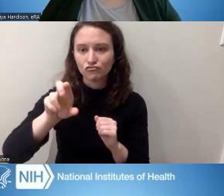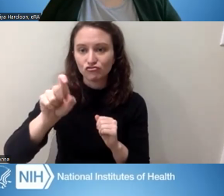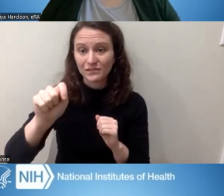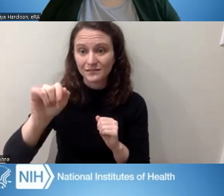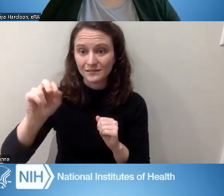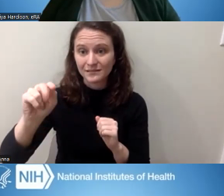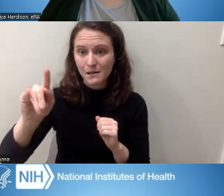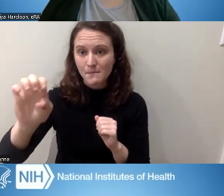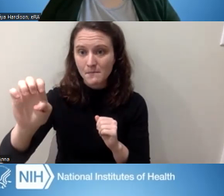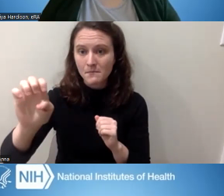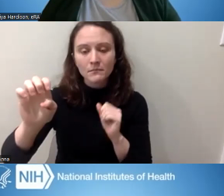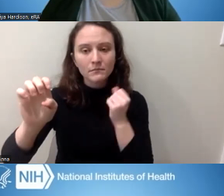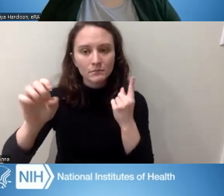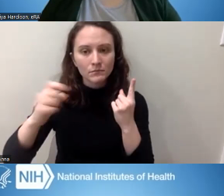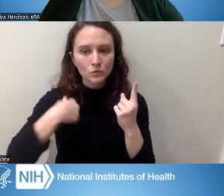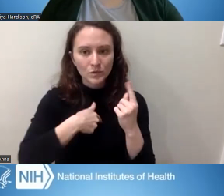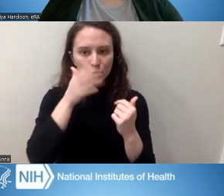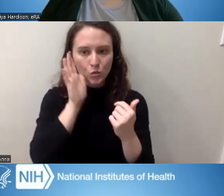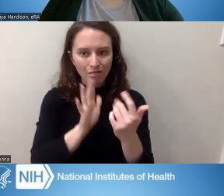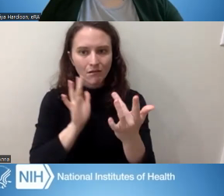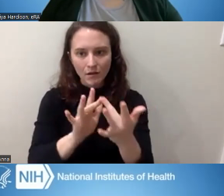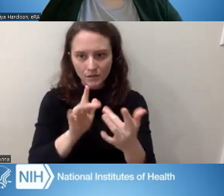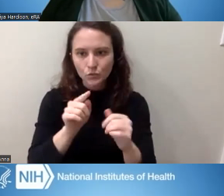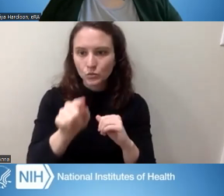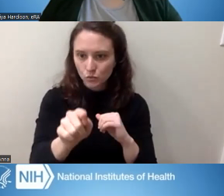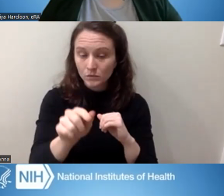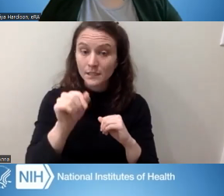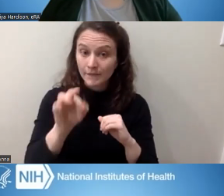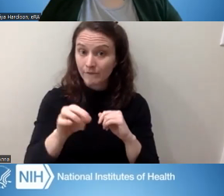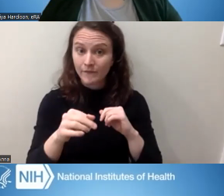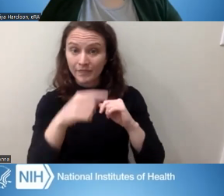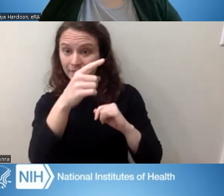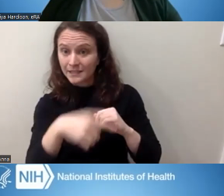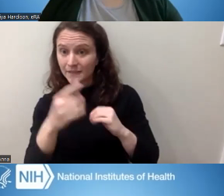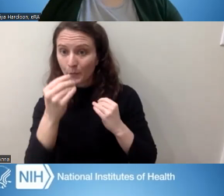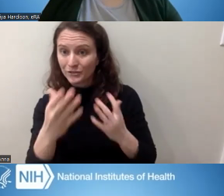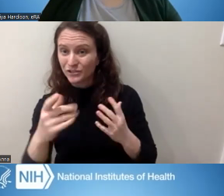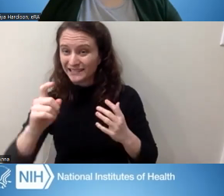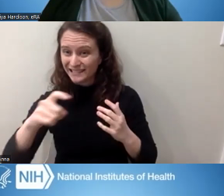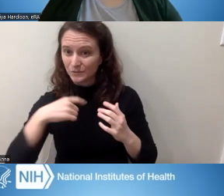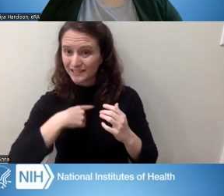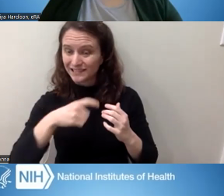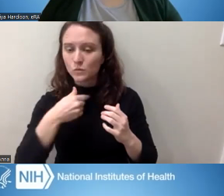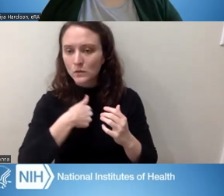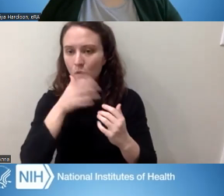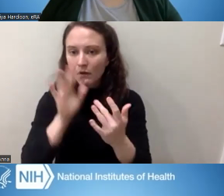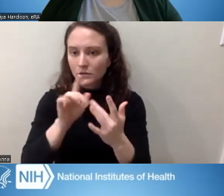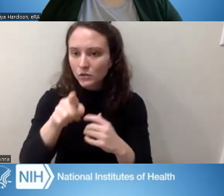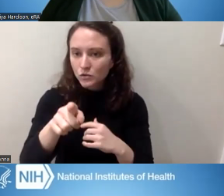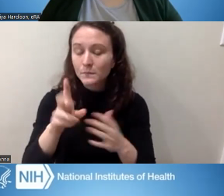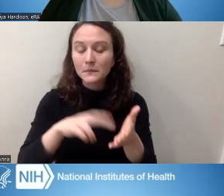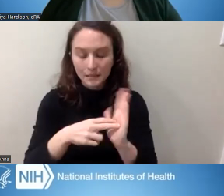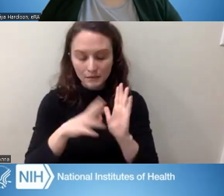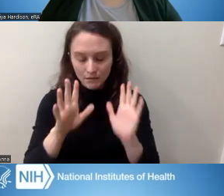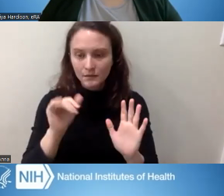will reach out to you if this information is requested. So that what that means is that if